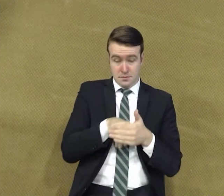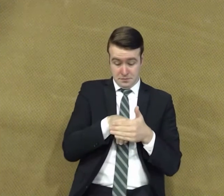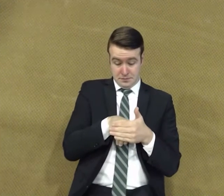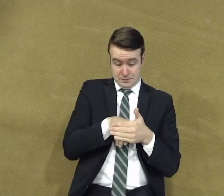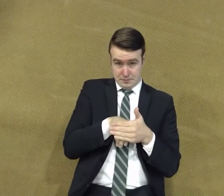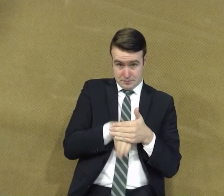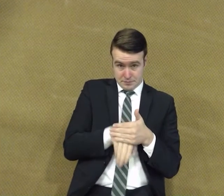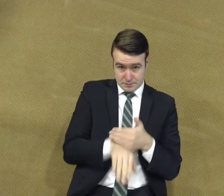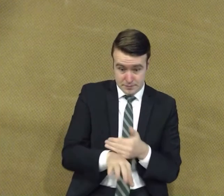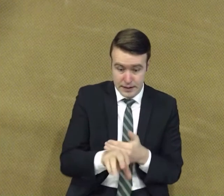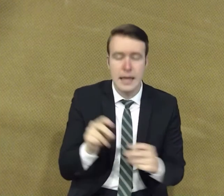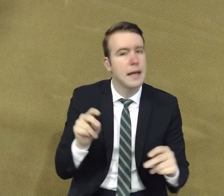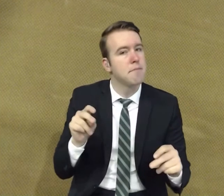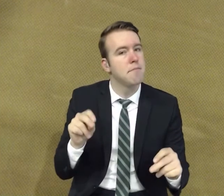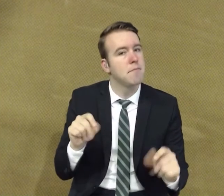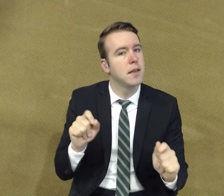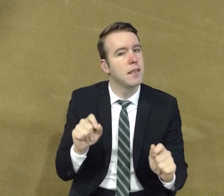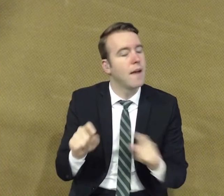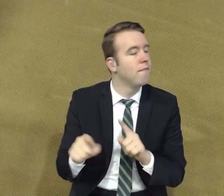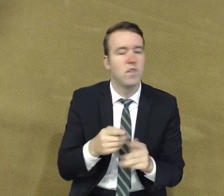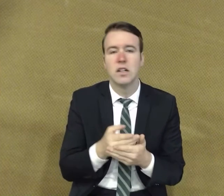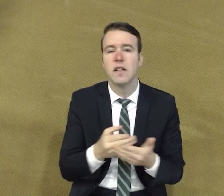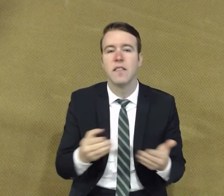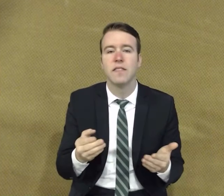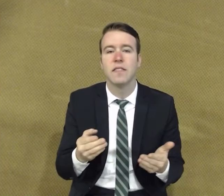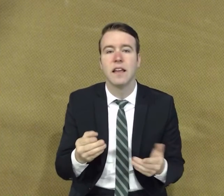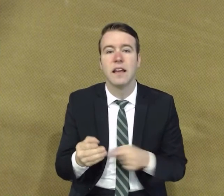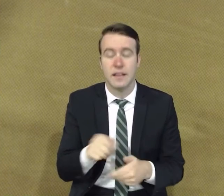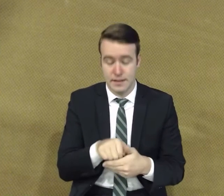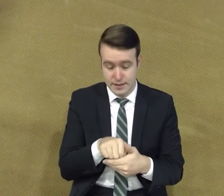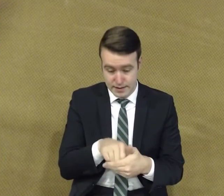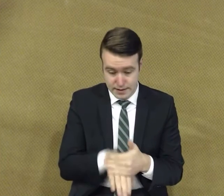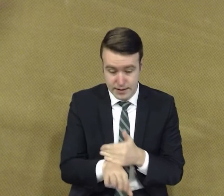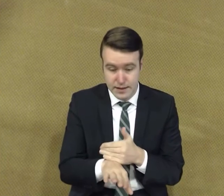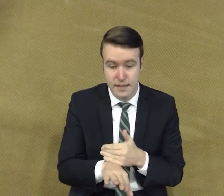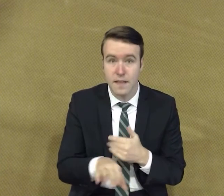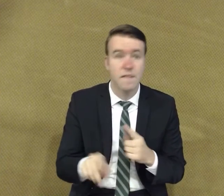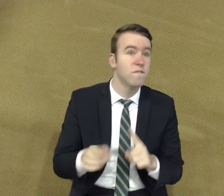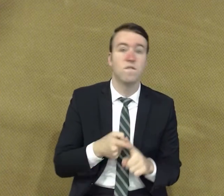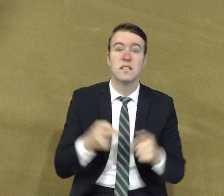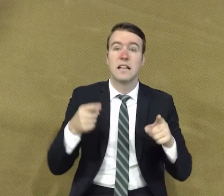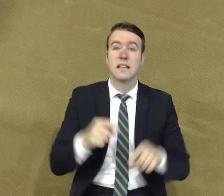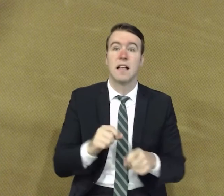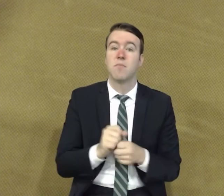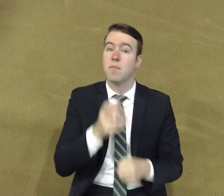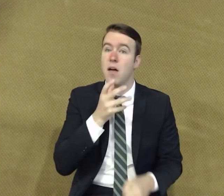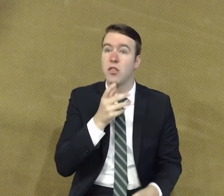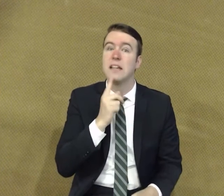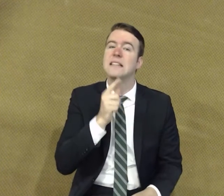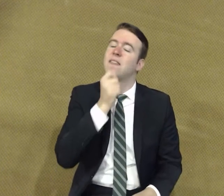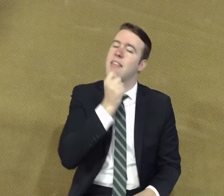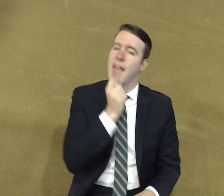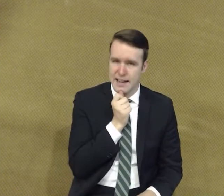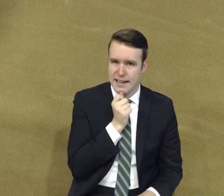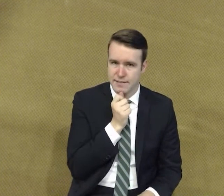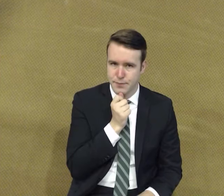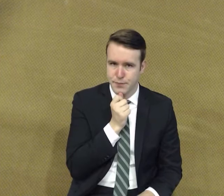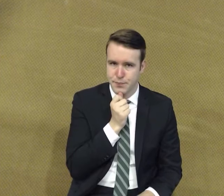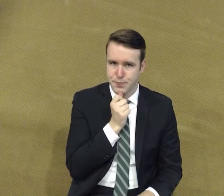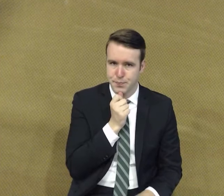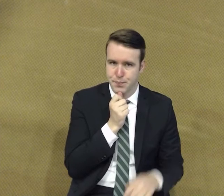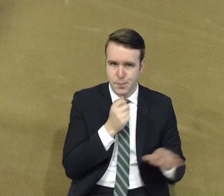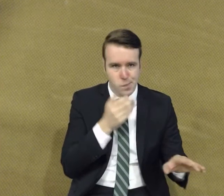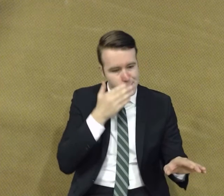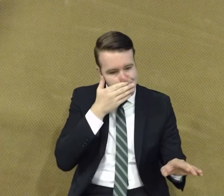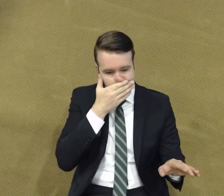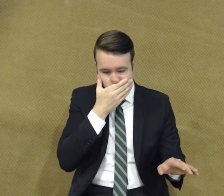immediately, the first thing, above all others, that takes place with a mother is the agony. And